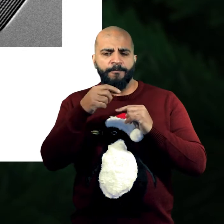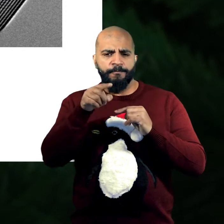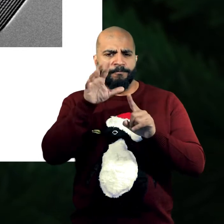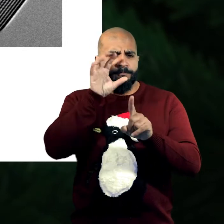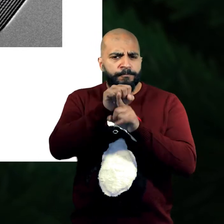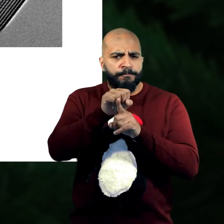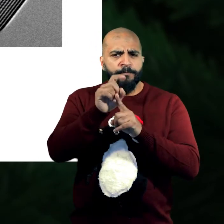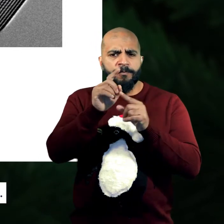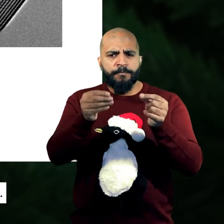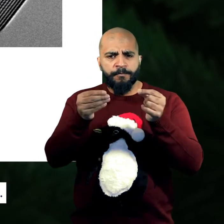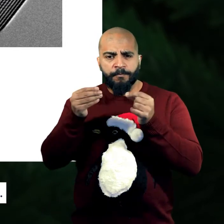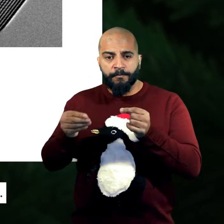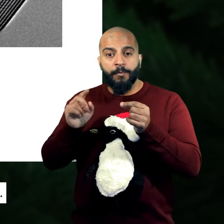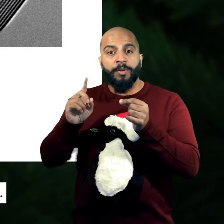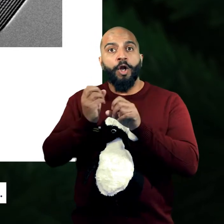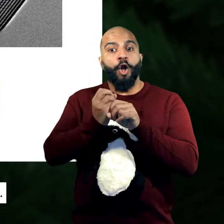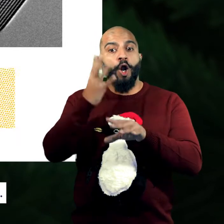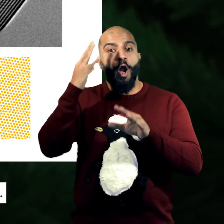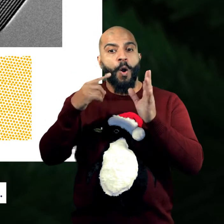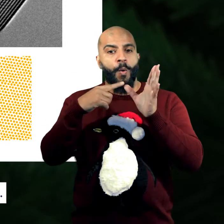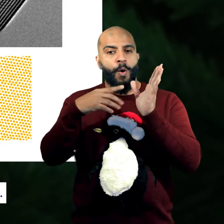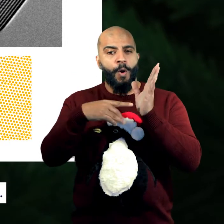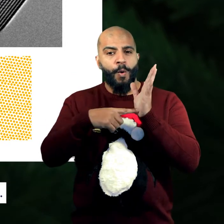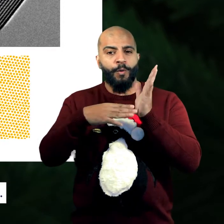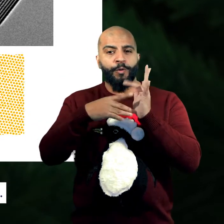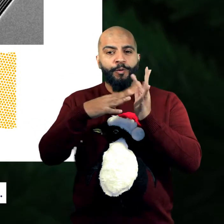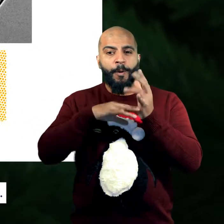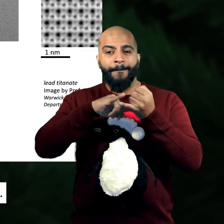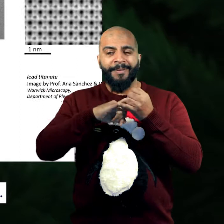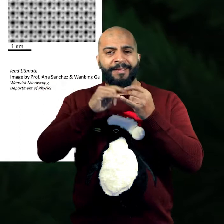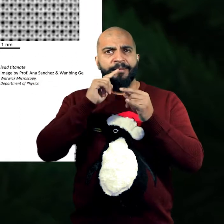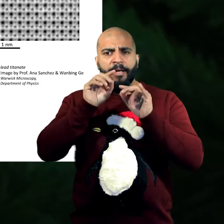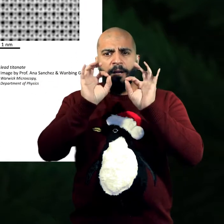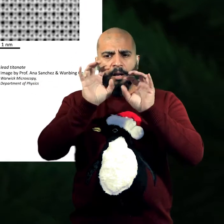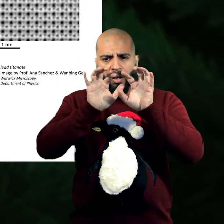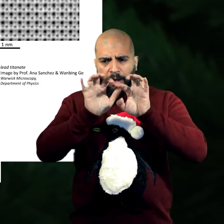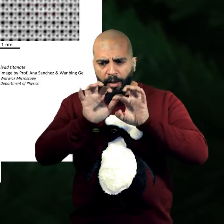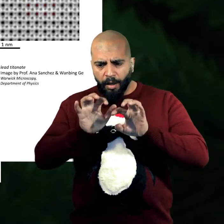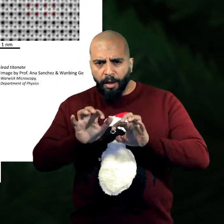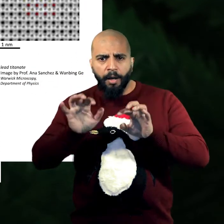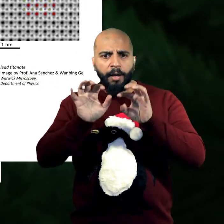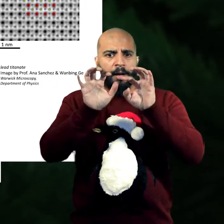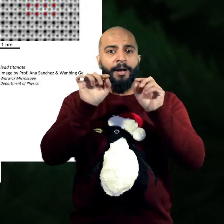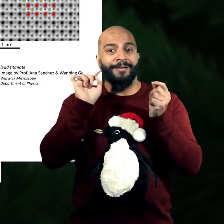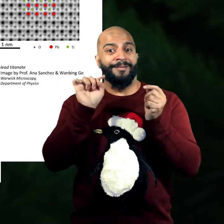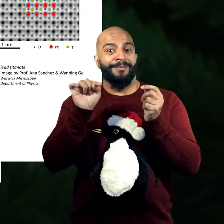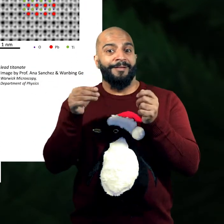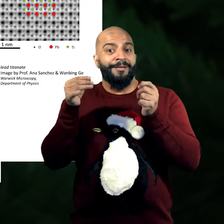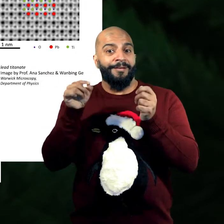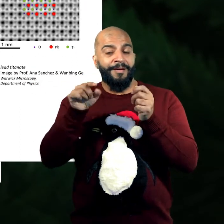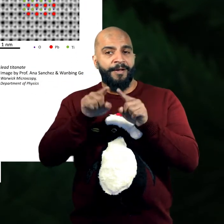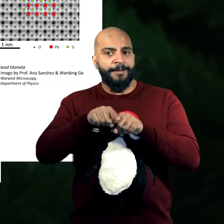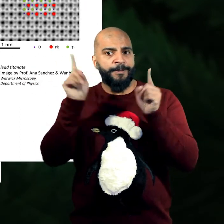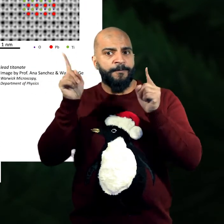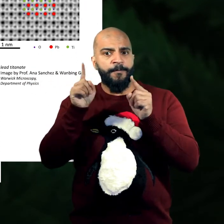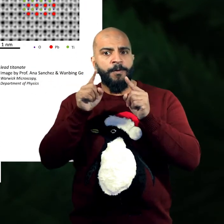have noticed that our gold atoms sat in an orderly pattern. In many materials, different types